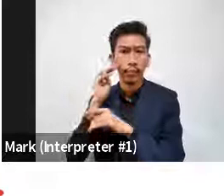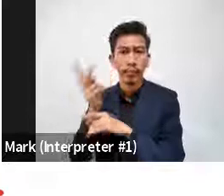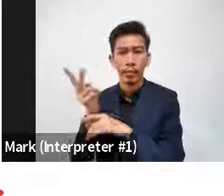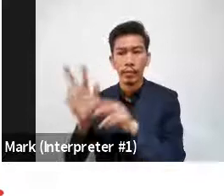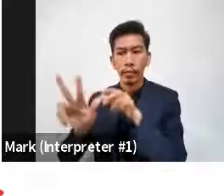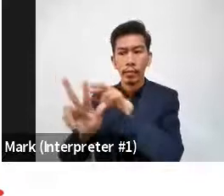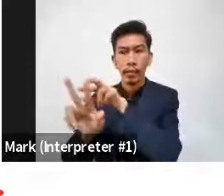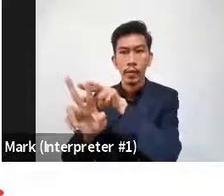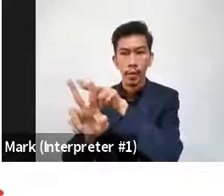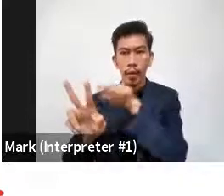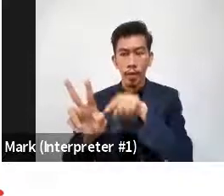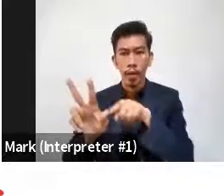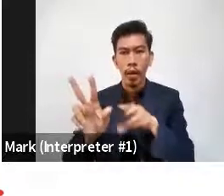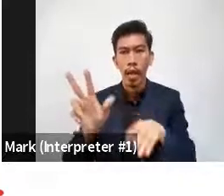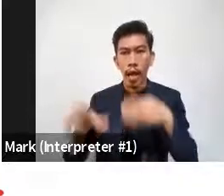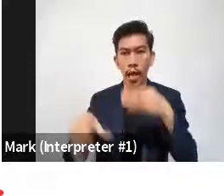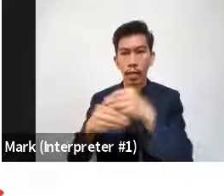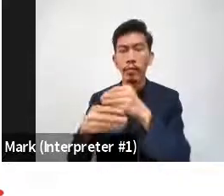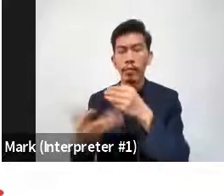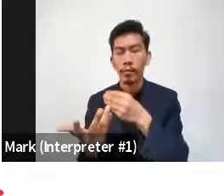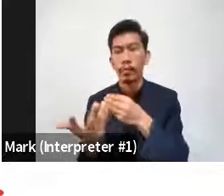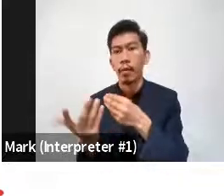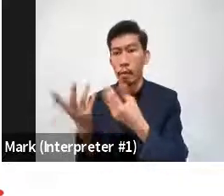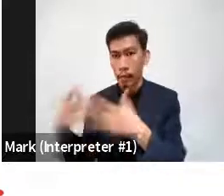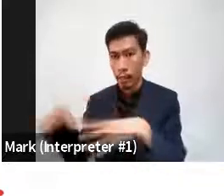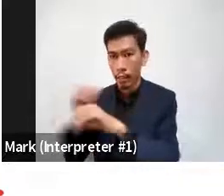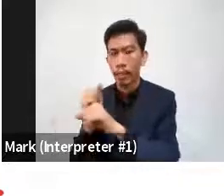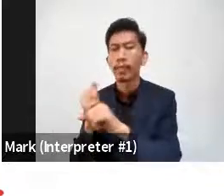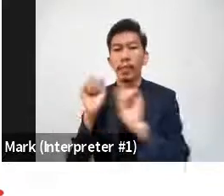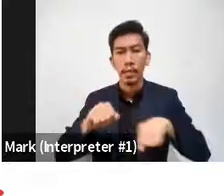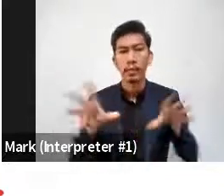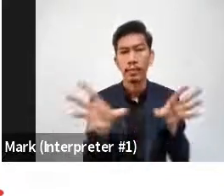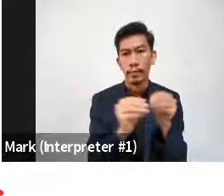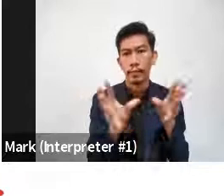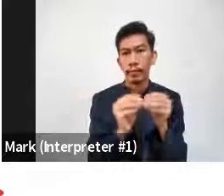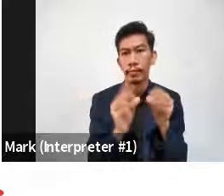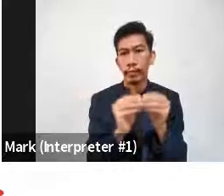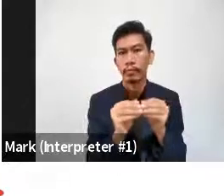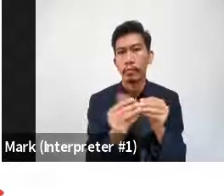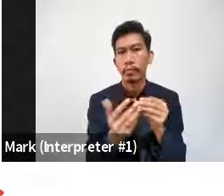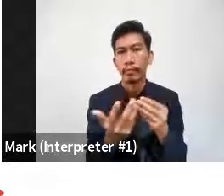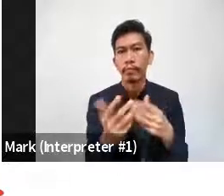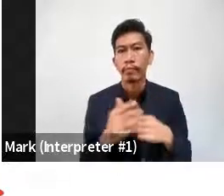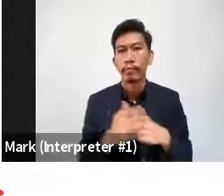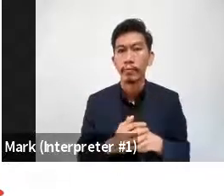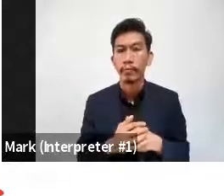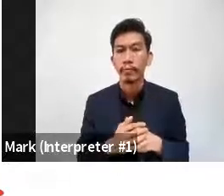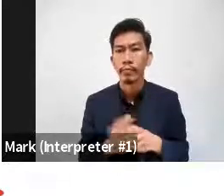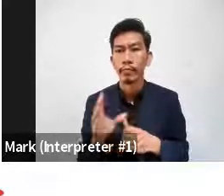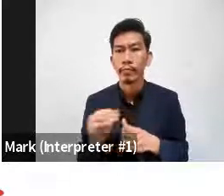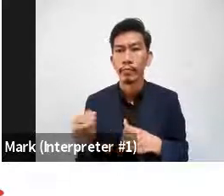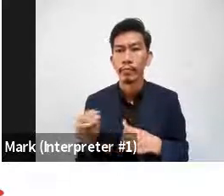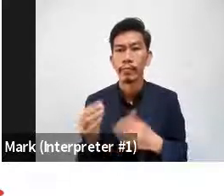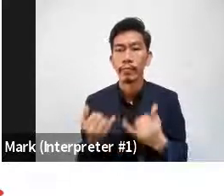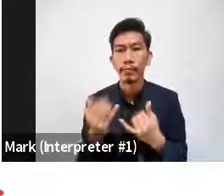get all of them on board before we can convene the Cancer Control Council. Right now, it's still for approval of our